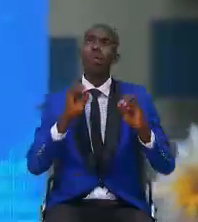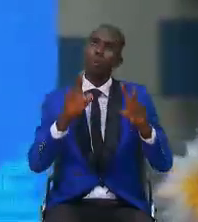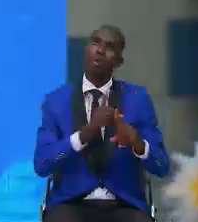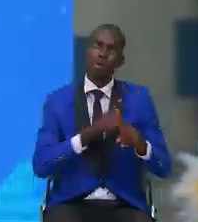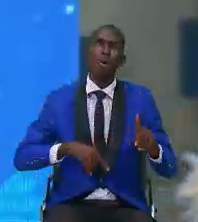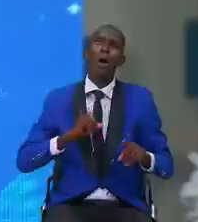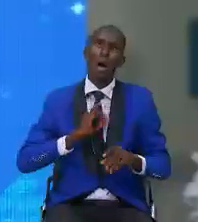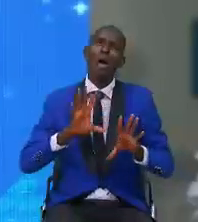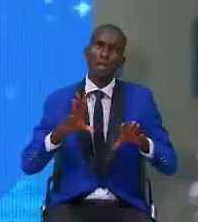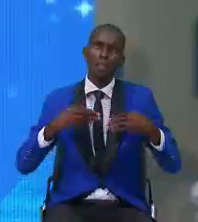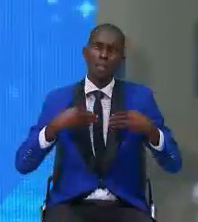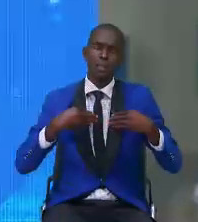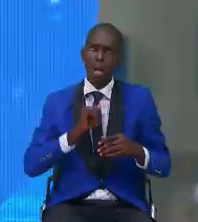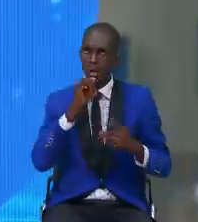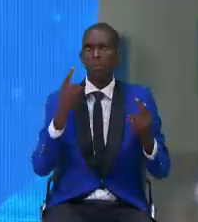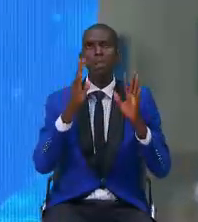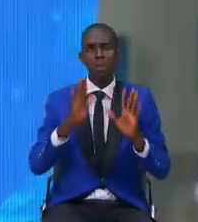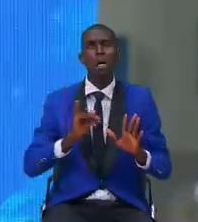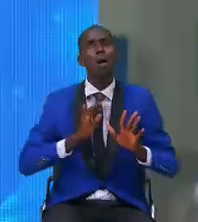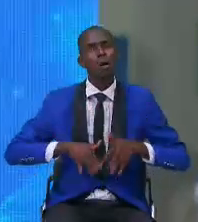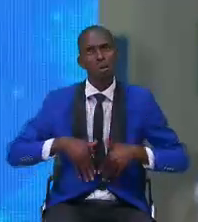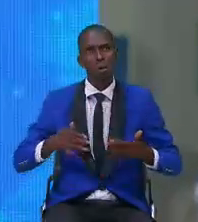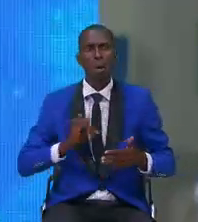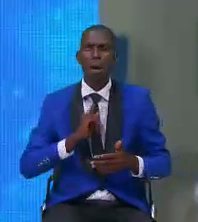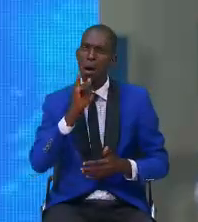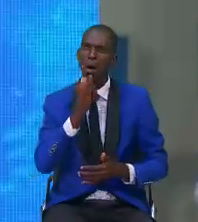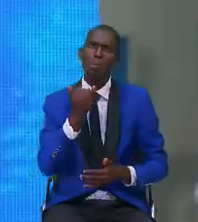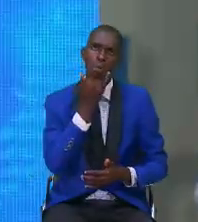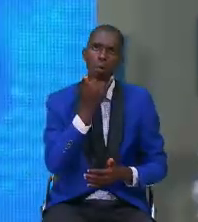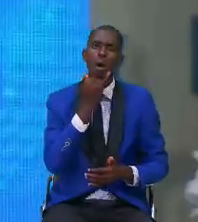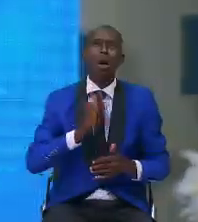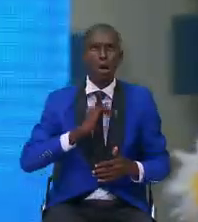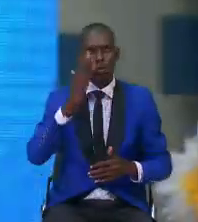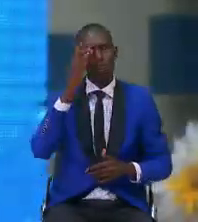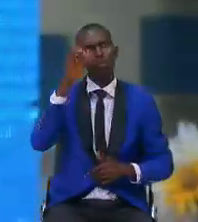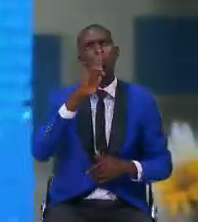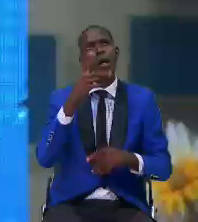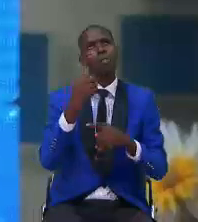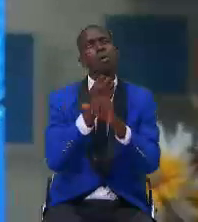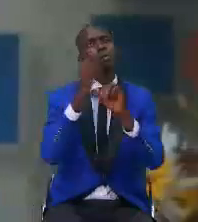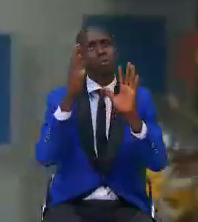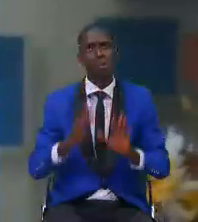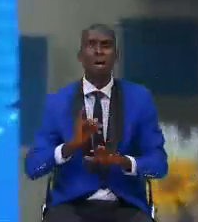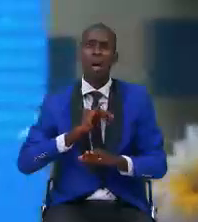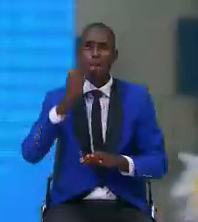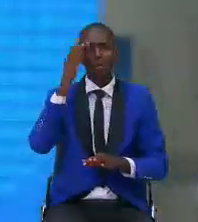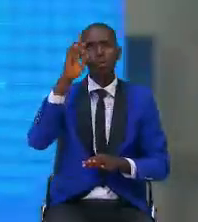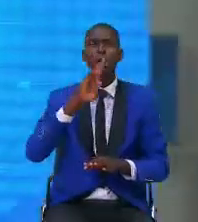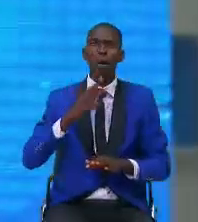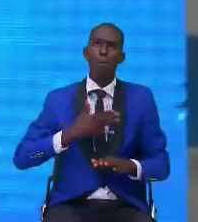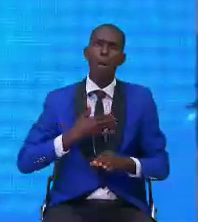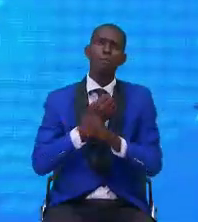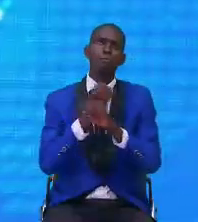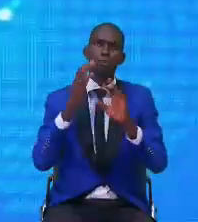yes to the Lord, and we say, okay Lord, I know I'm the sinner, I know I'm the guilty one, I know you are the